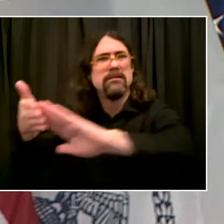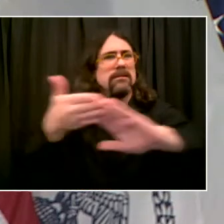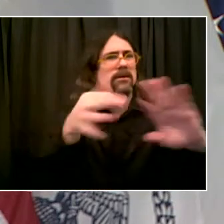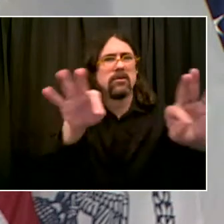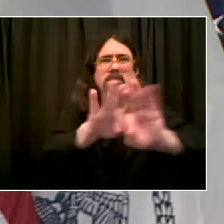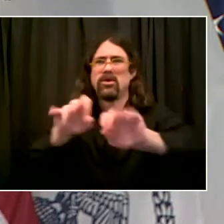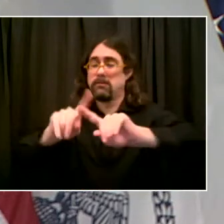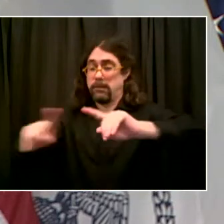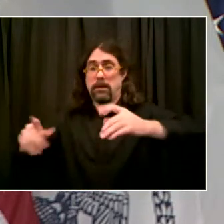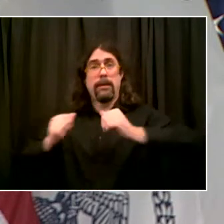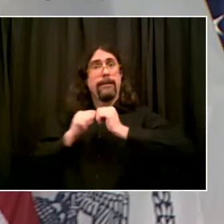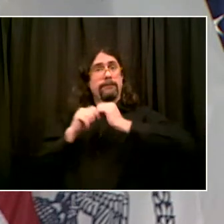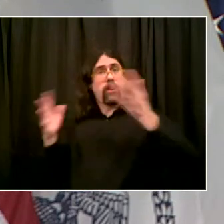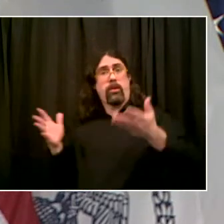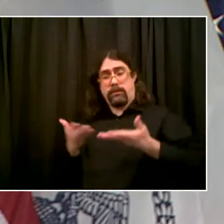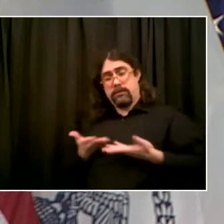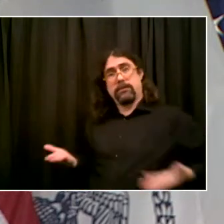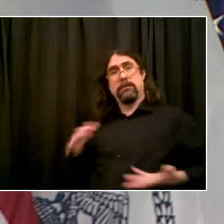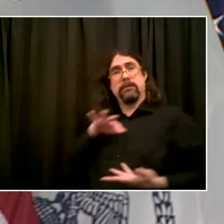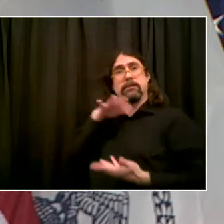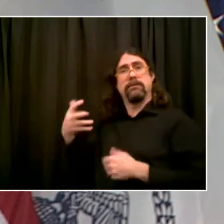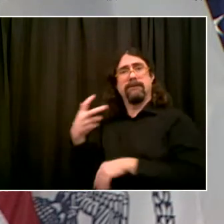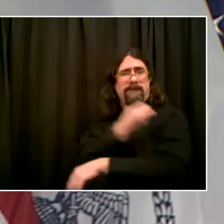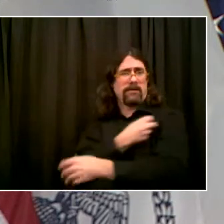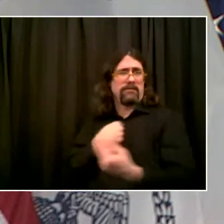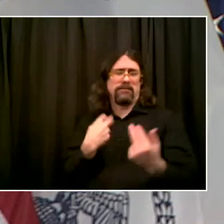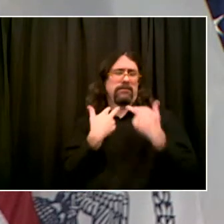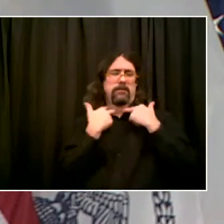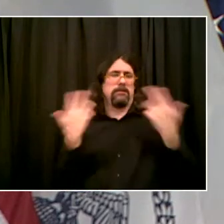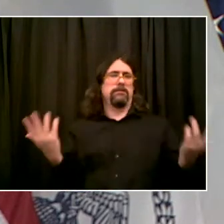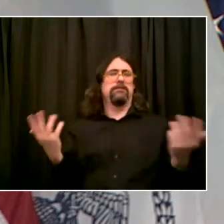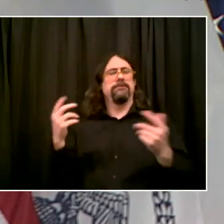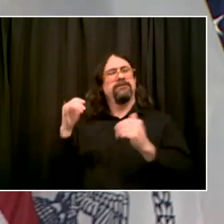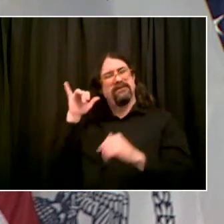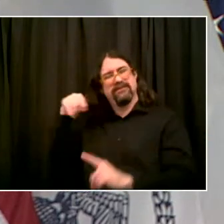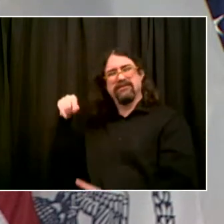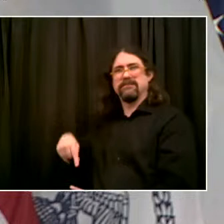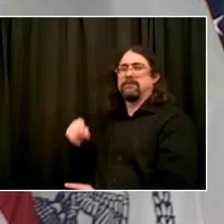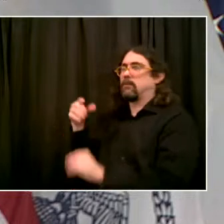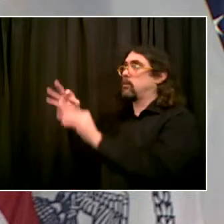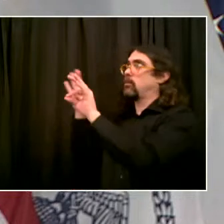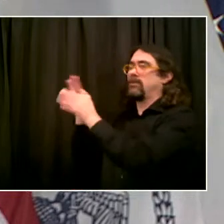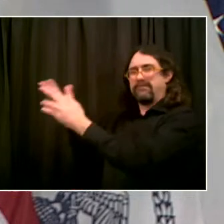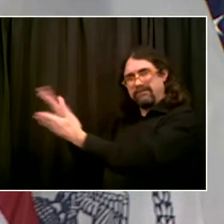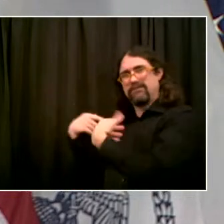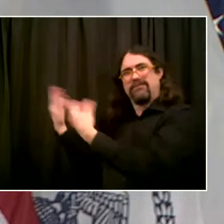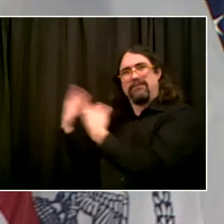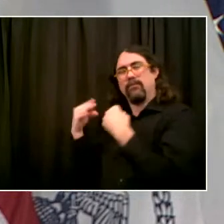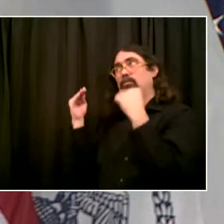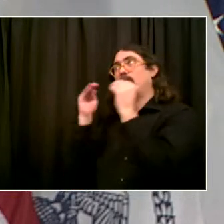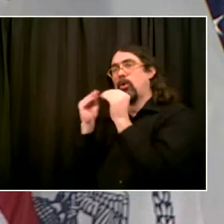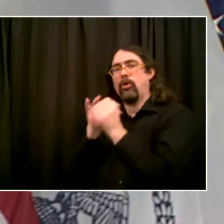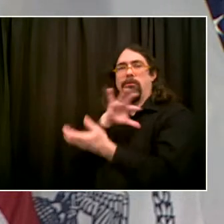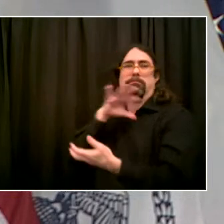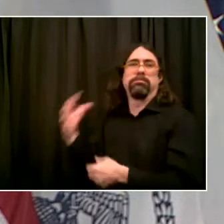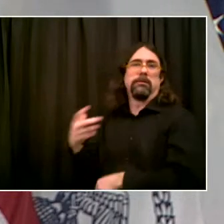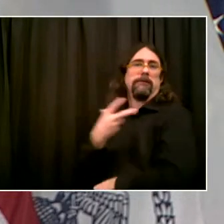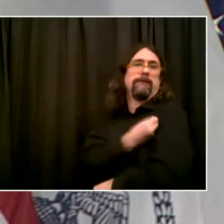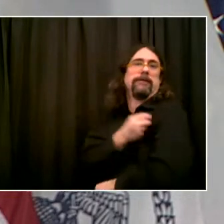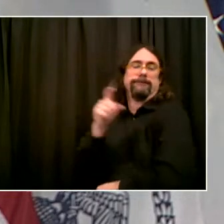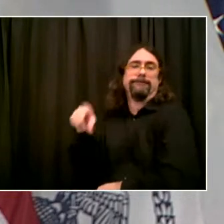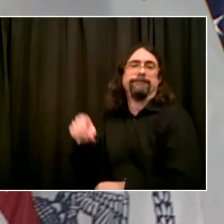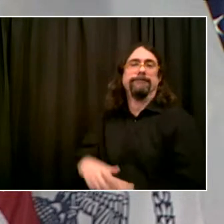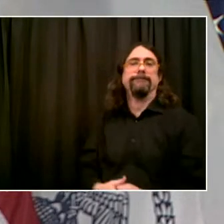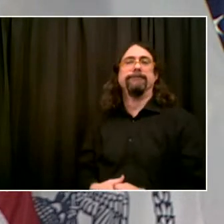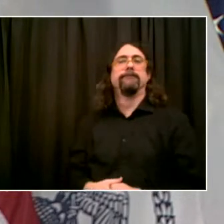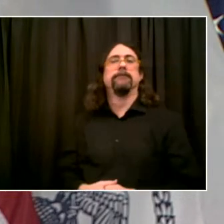So let's give Emma a chance to come back once this is up, because we'll get back to Emma. Okay. For now, we'll go to Katie from the Wall